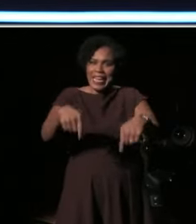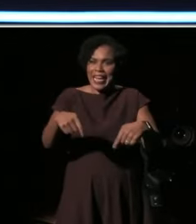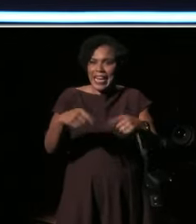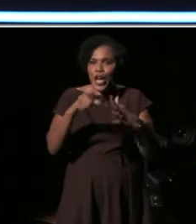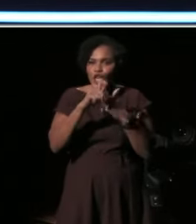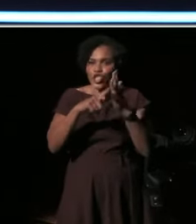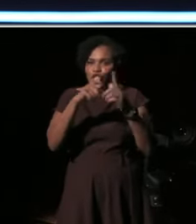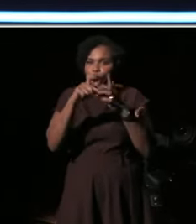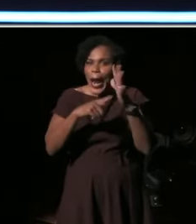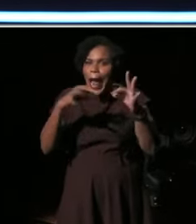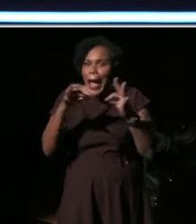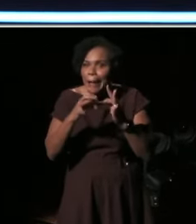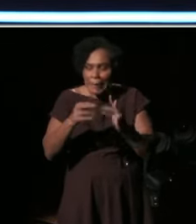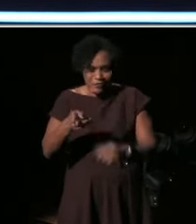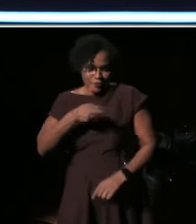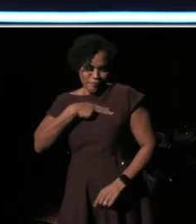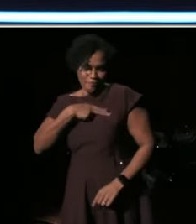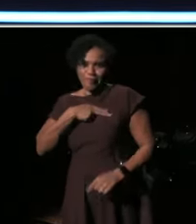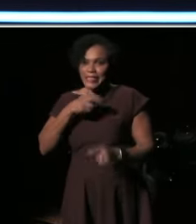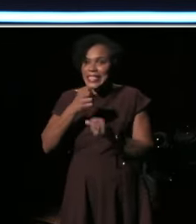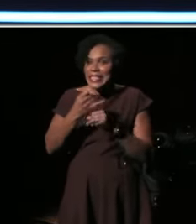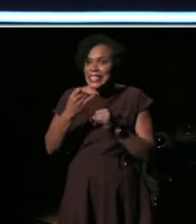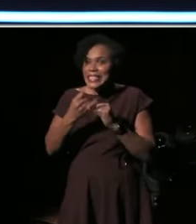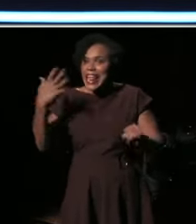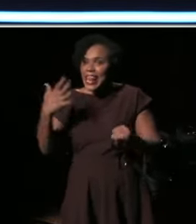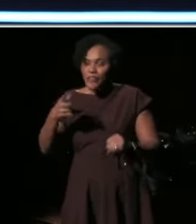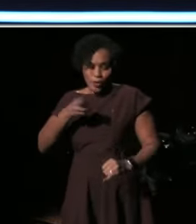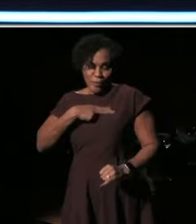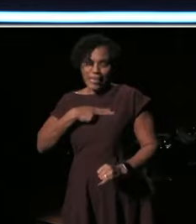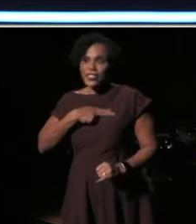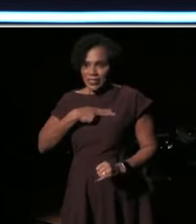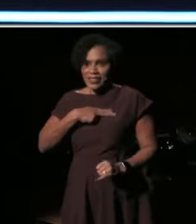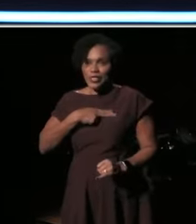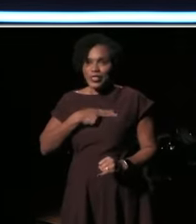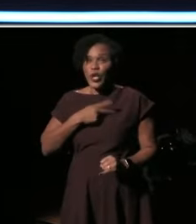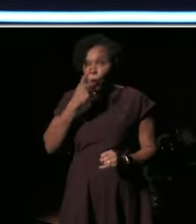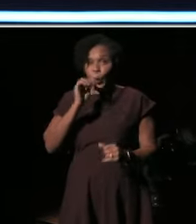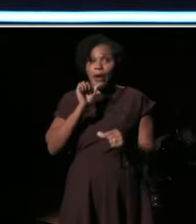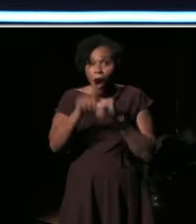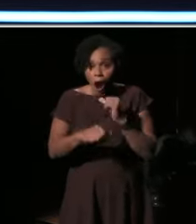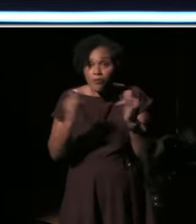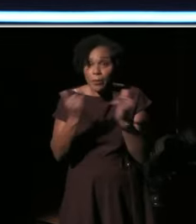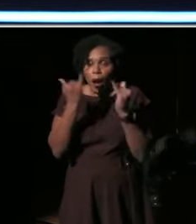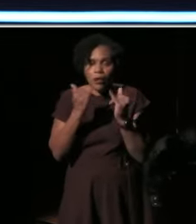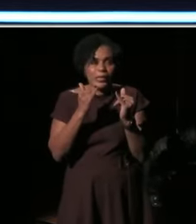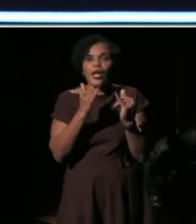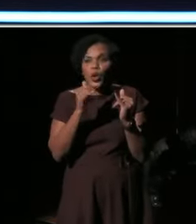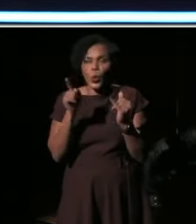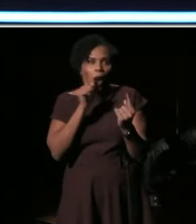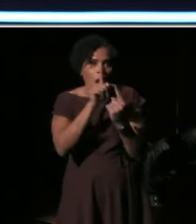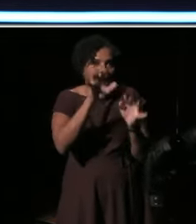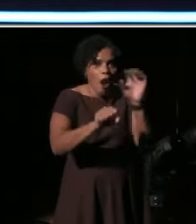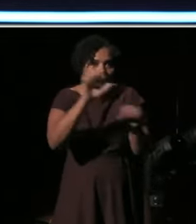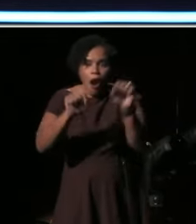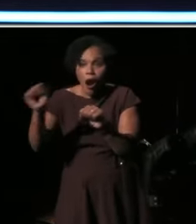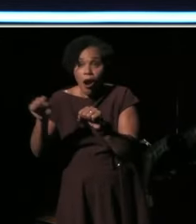easily spot them at the after party. I recommend that you get to know them and sign them up quickly before one of your competitors snaps them